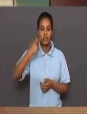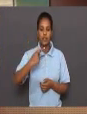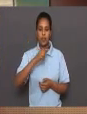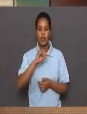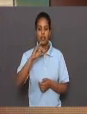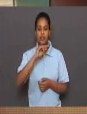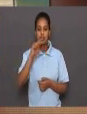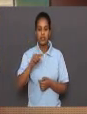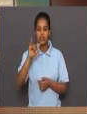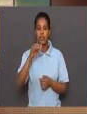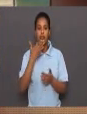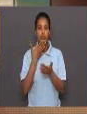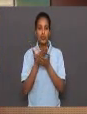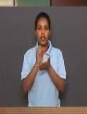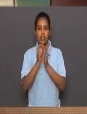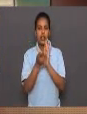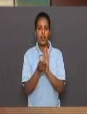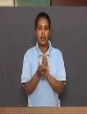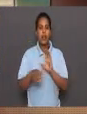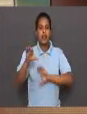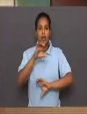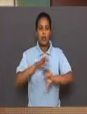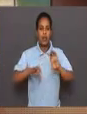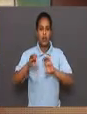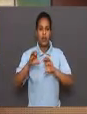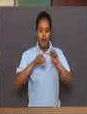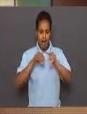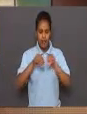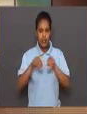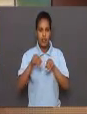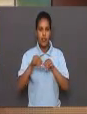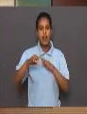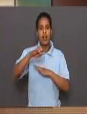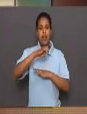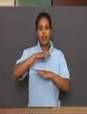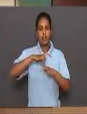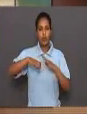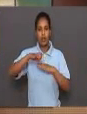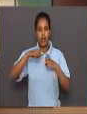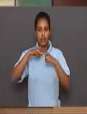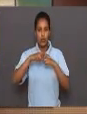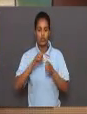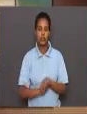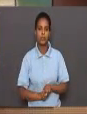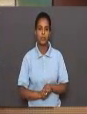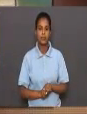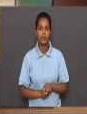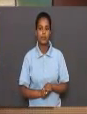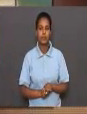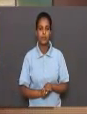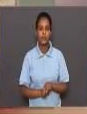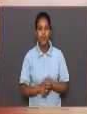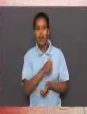Magnesium and zinc are good examples of chemically active electrodes.